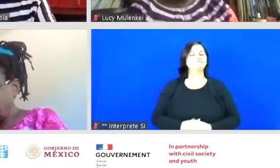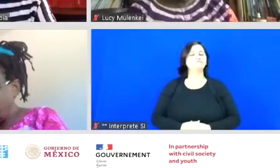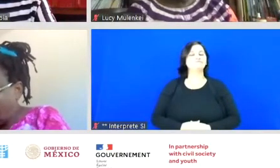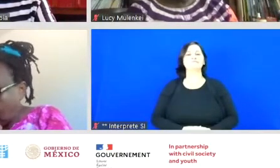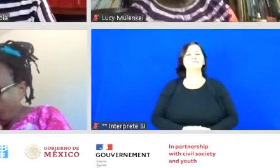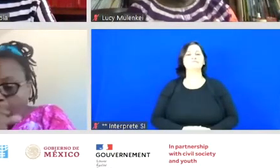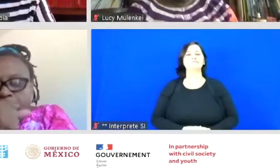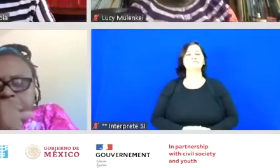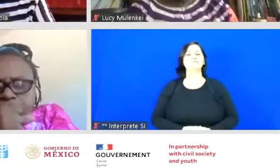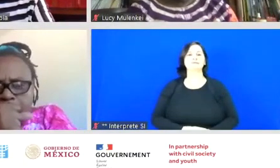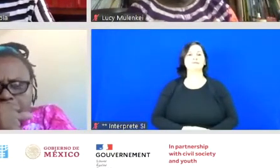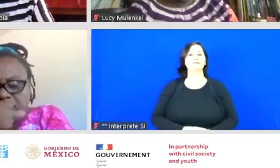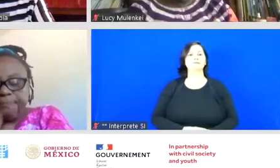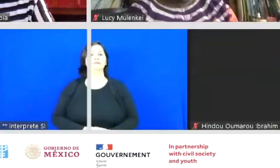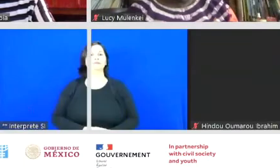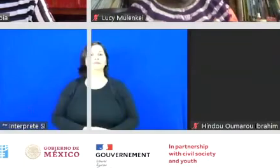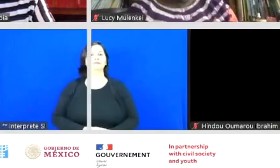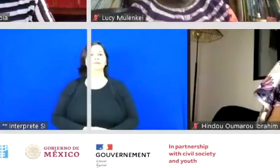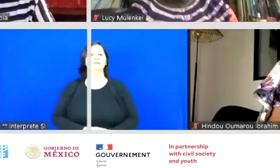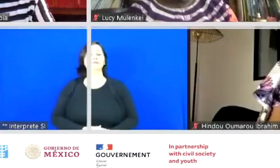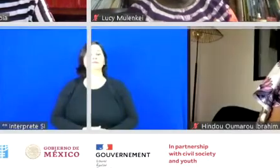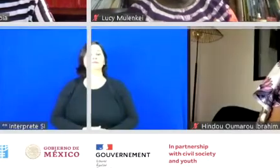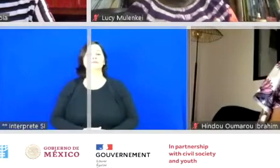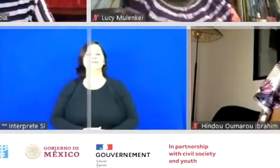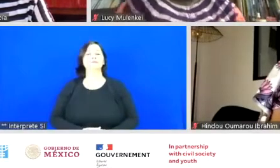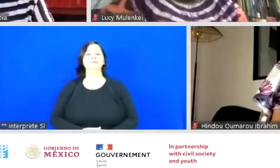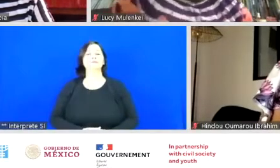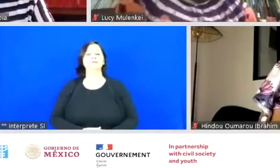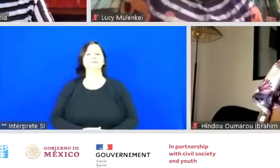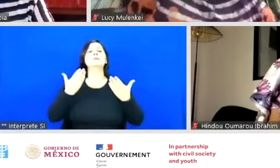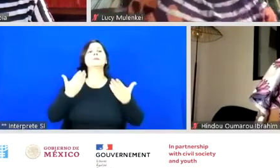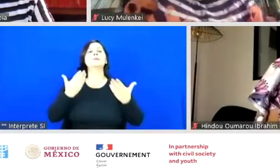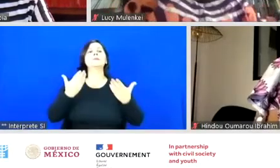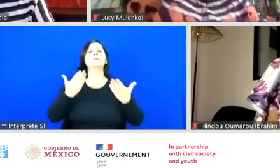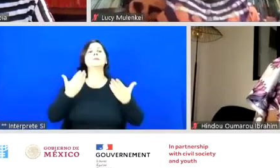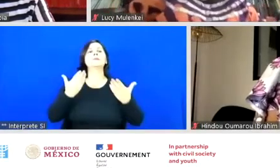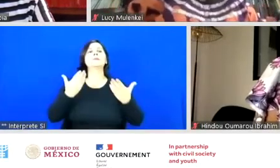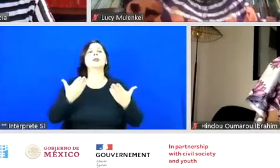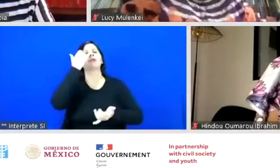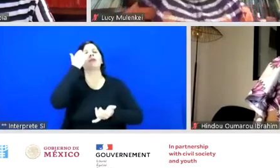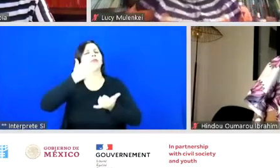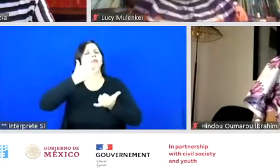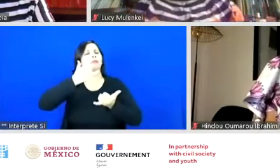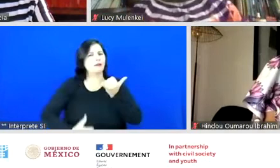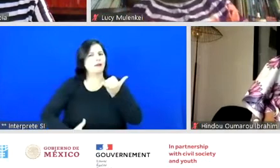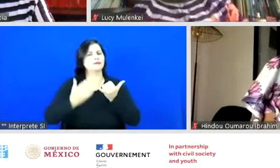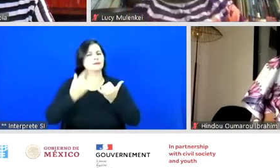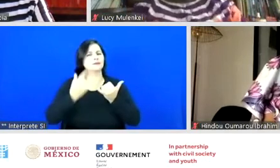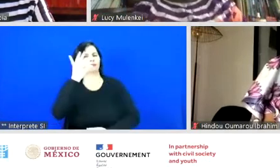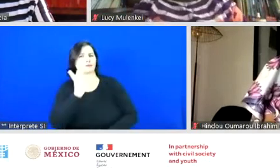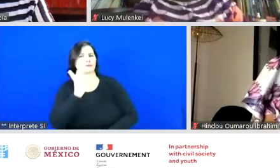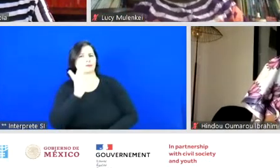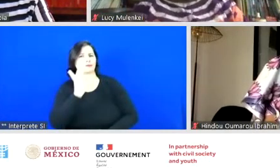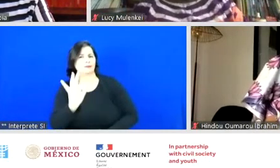question. Jennifer, Ms. Uchendu, you have the opportunity